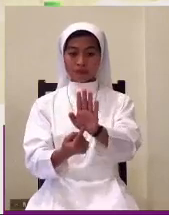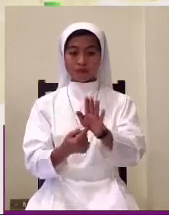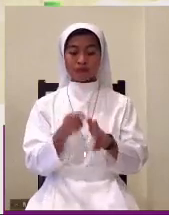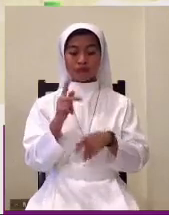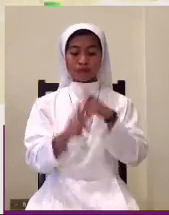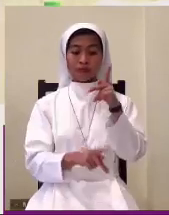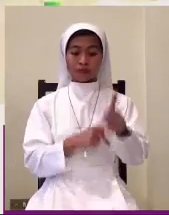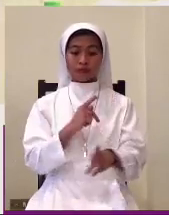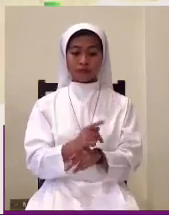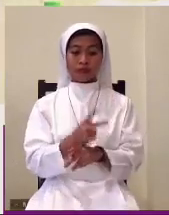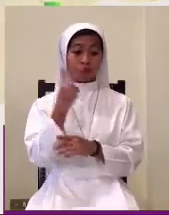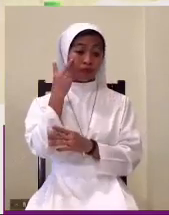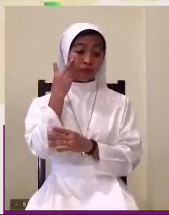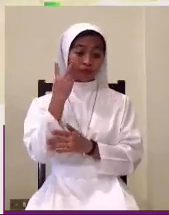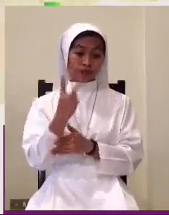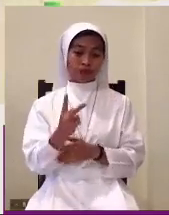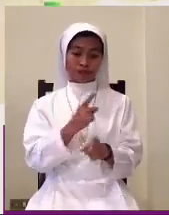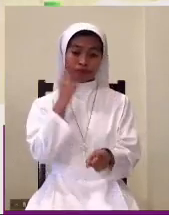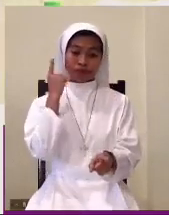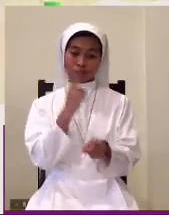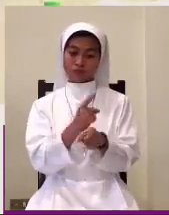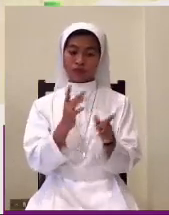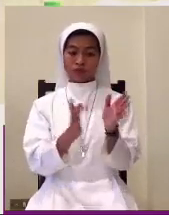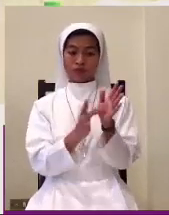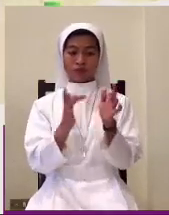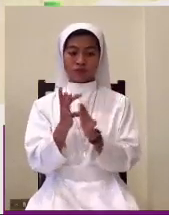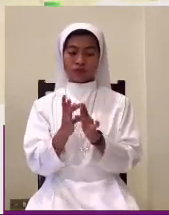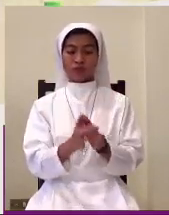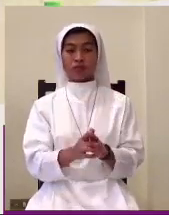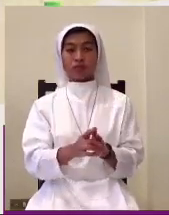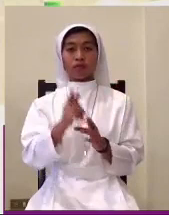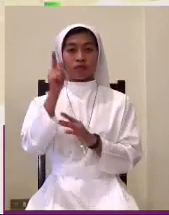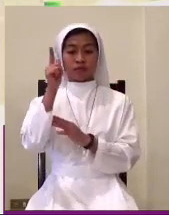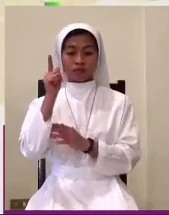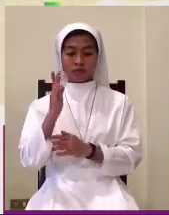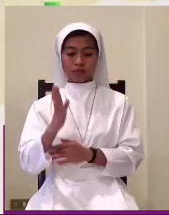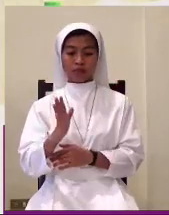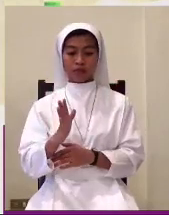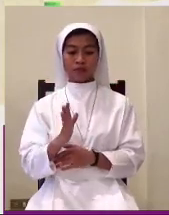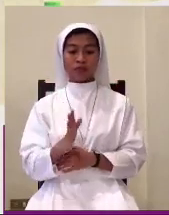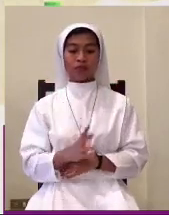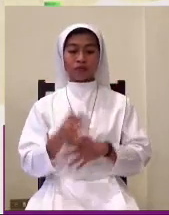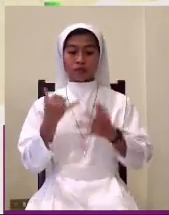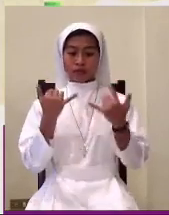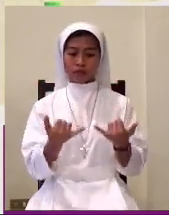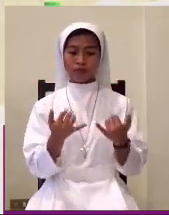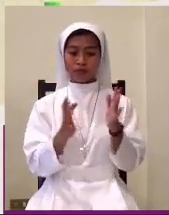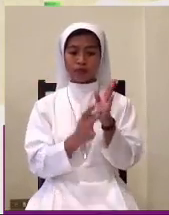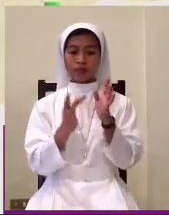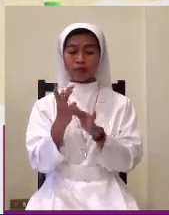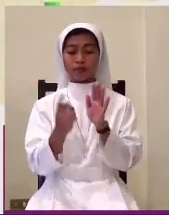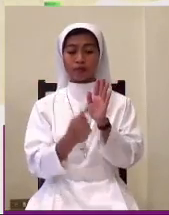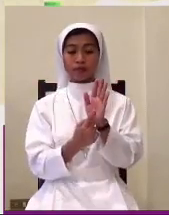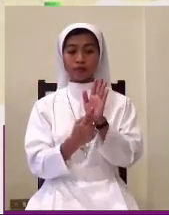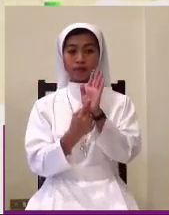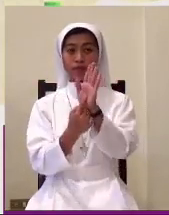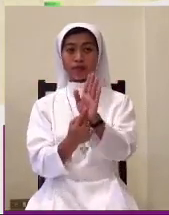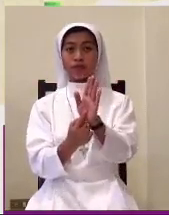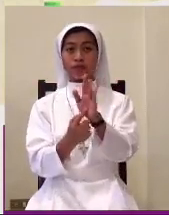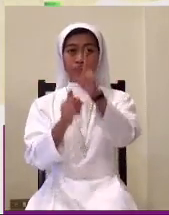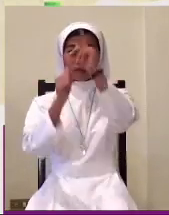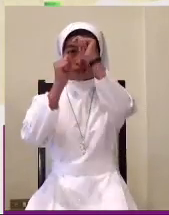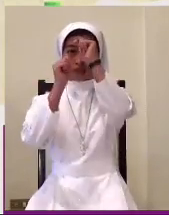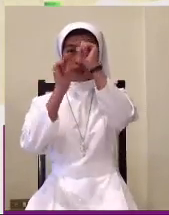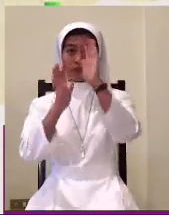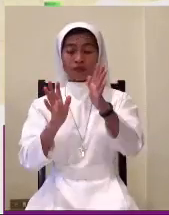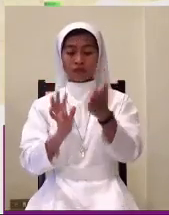show to the people the glory of the Father by his raising the dead